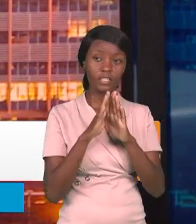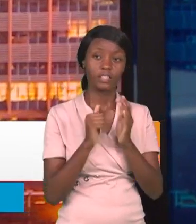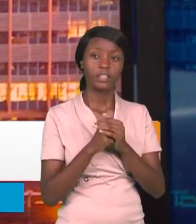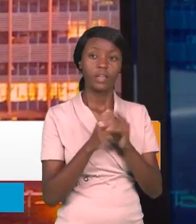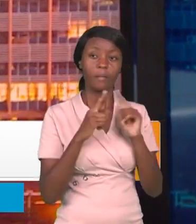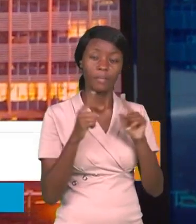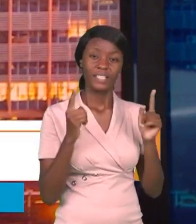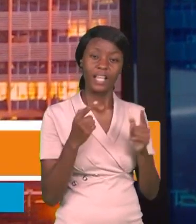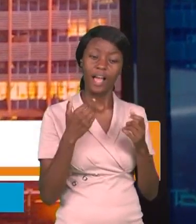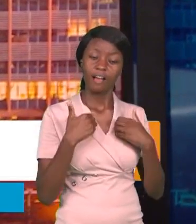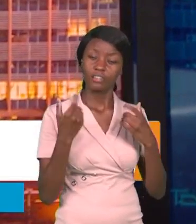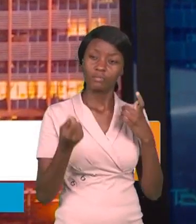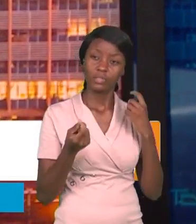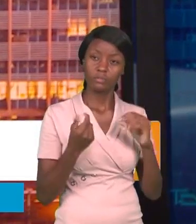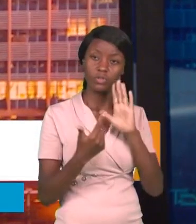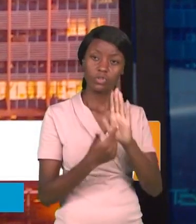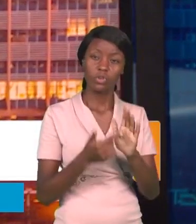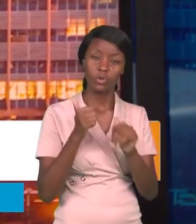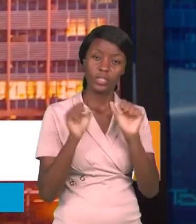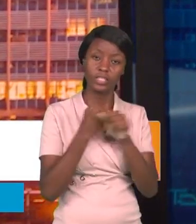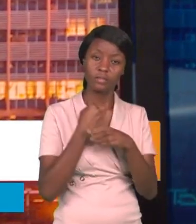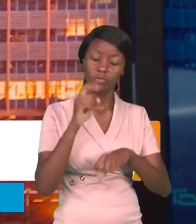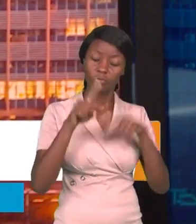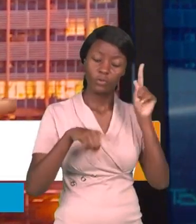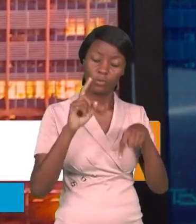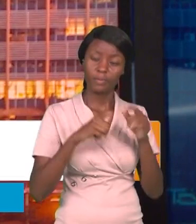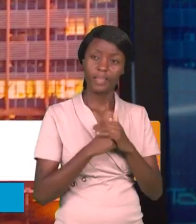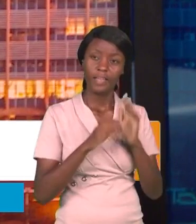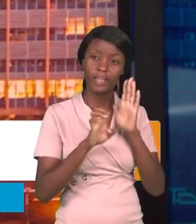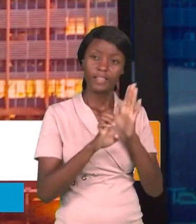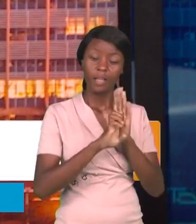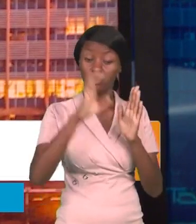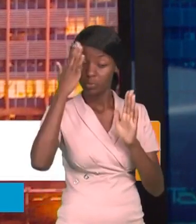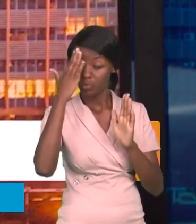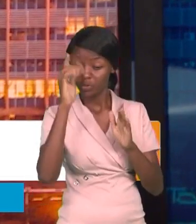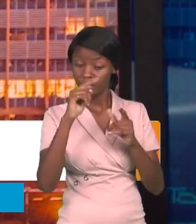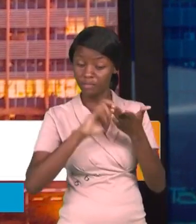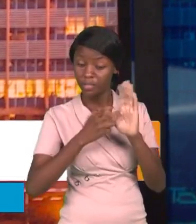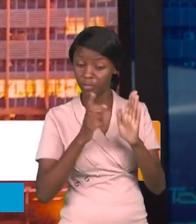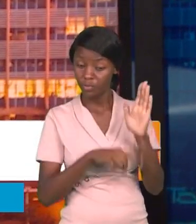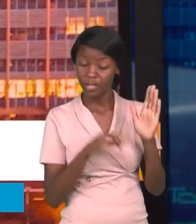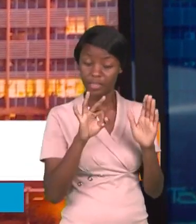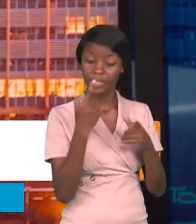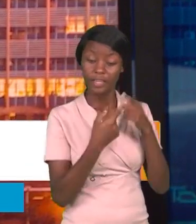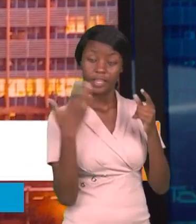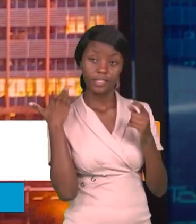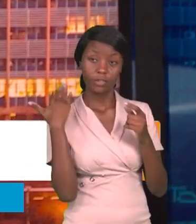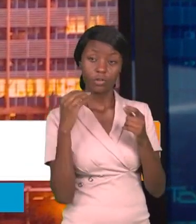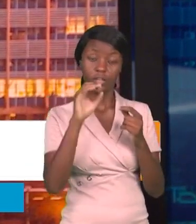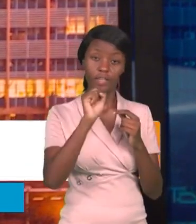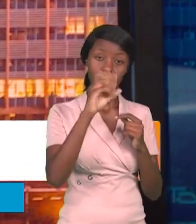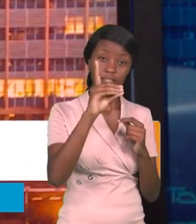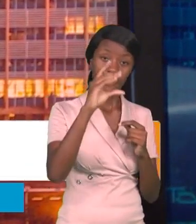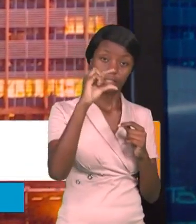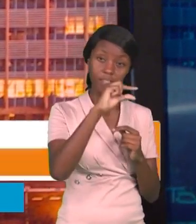very insignificant fraction, which you cannot quantify, really got to know what they were all about. And 3 years ago, SDGs came